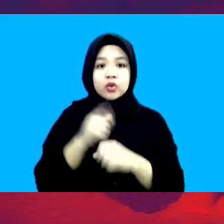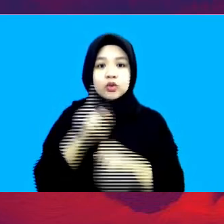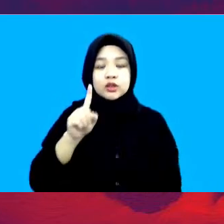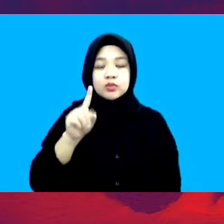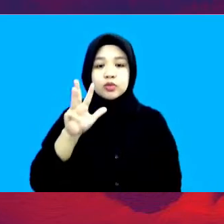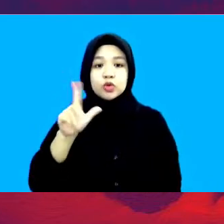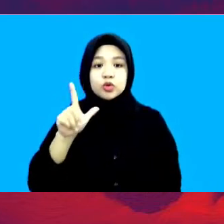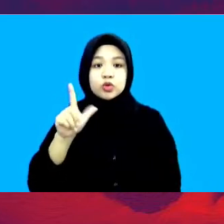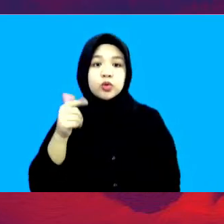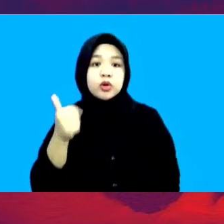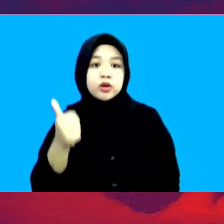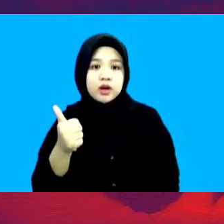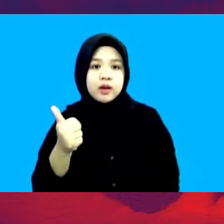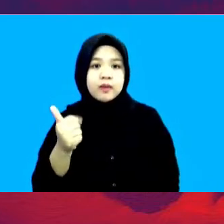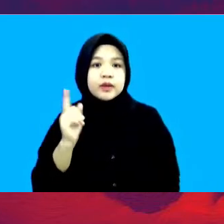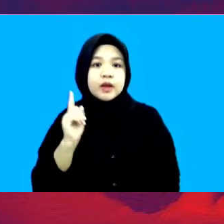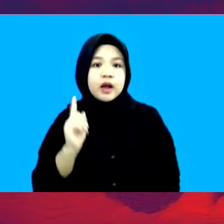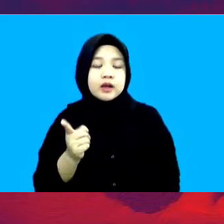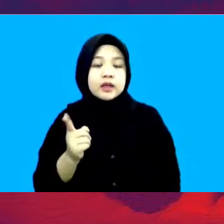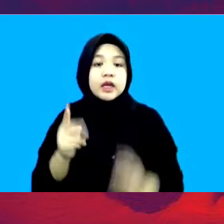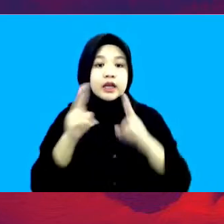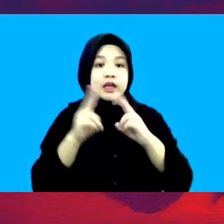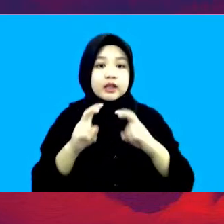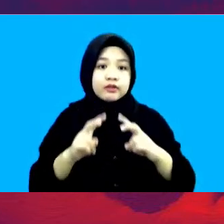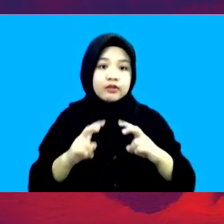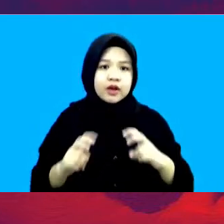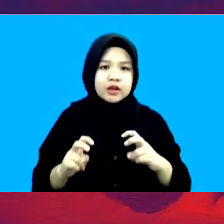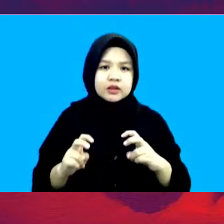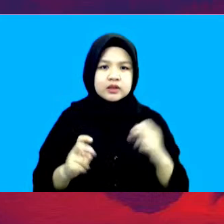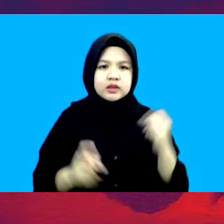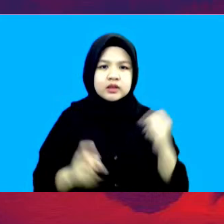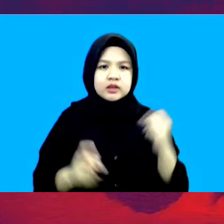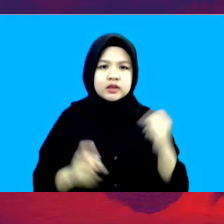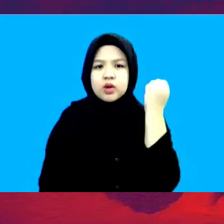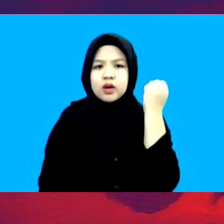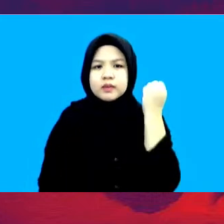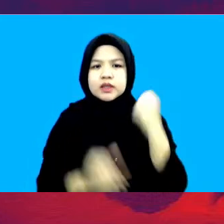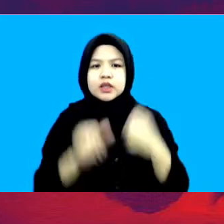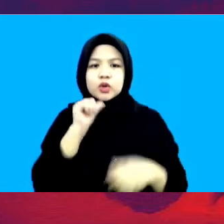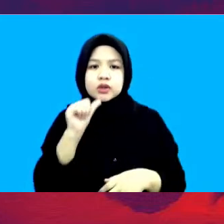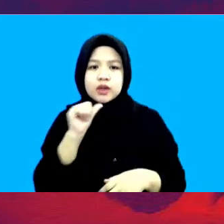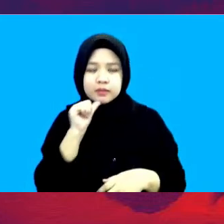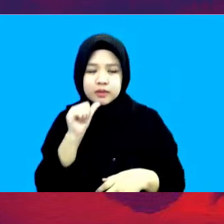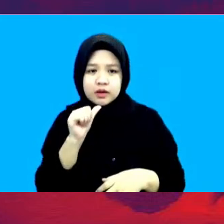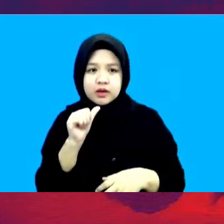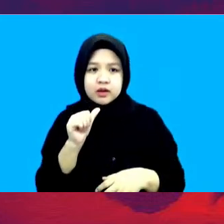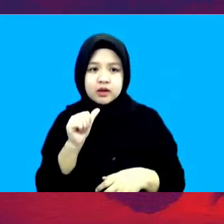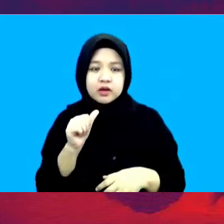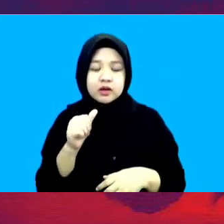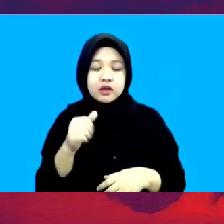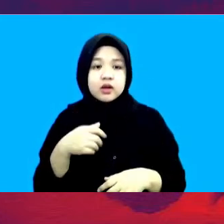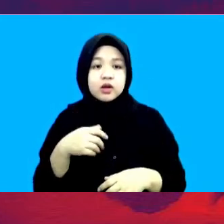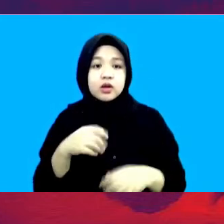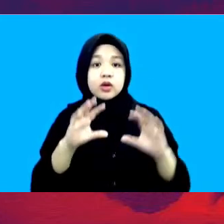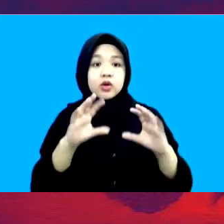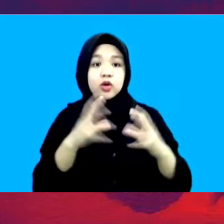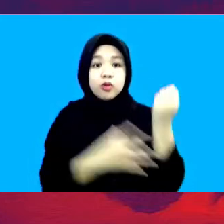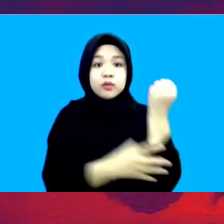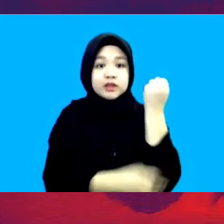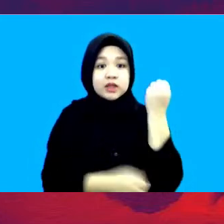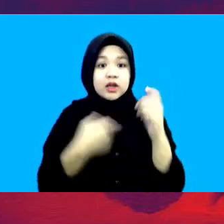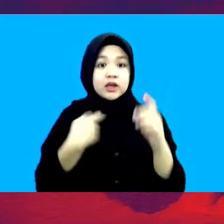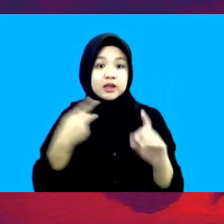we think about measuring poverty. It was soon adopted by the World